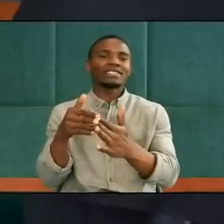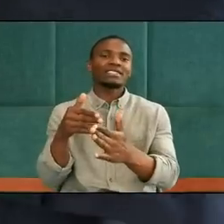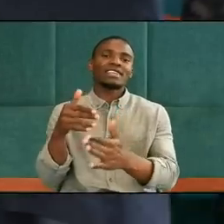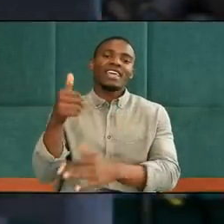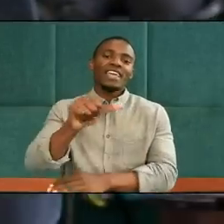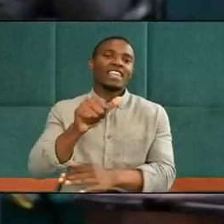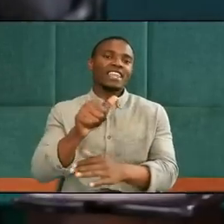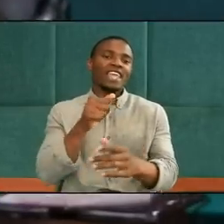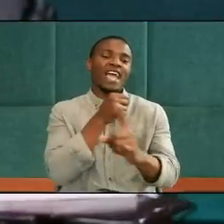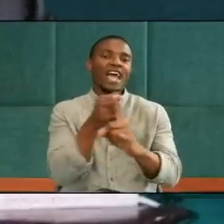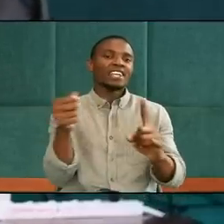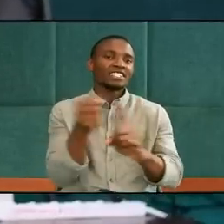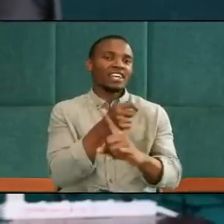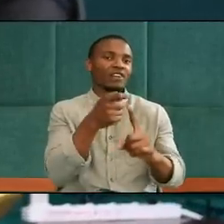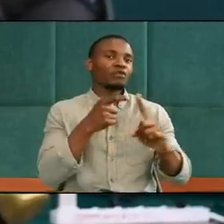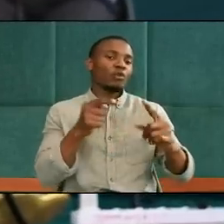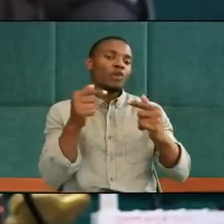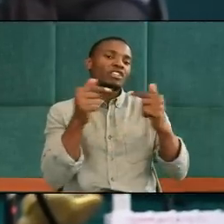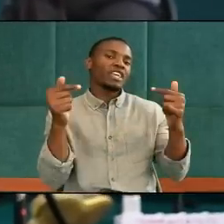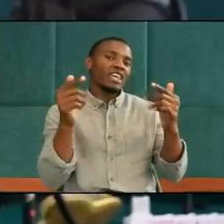enemy.